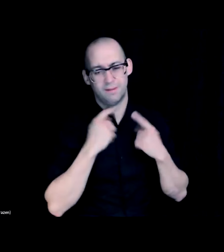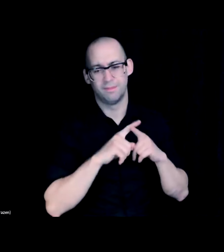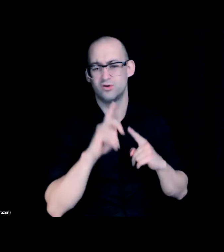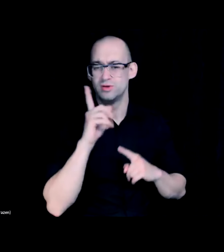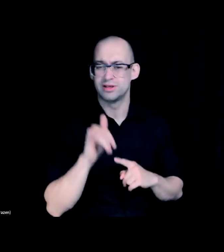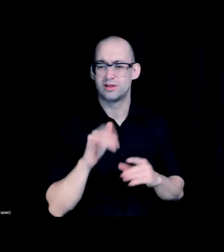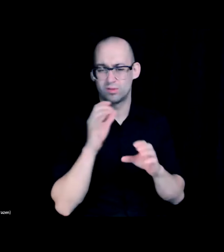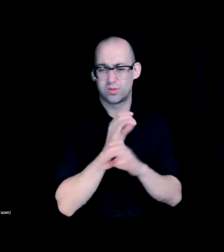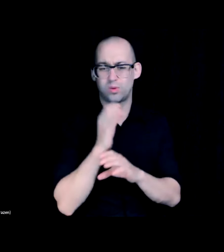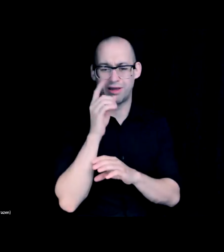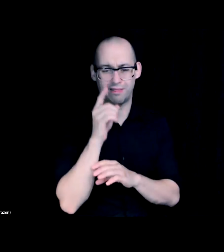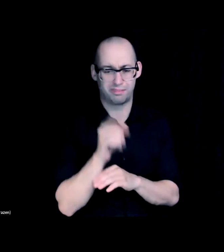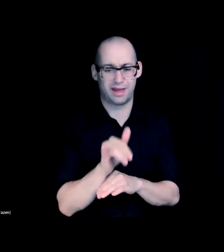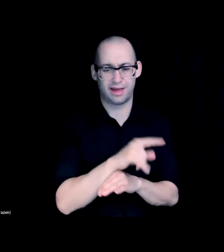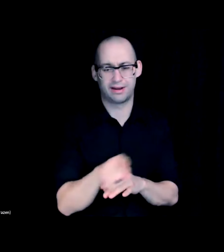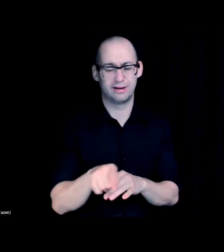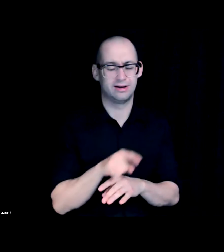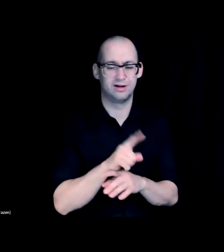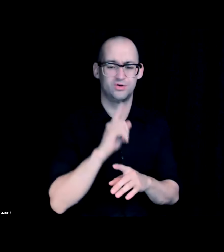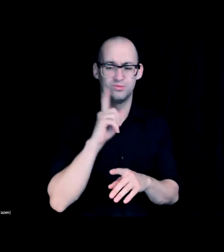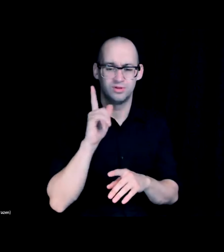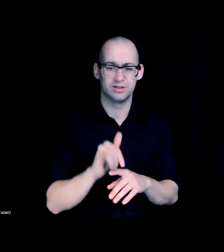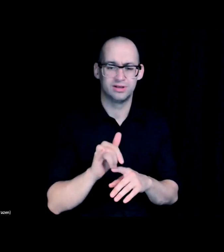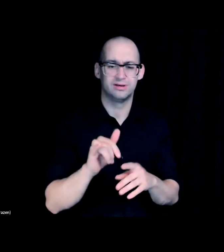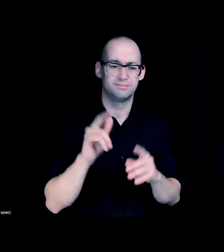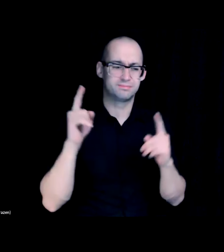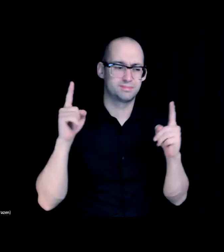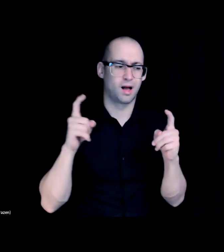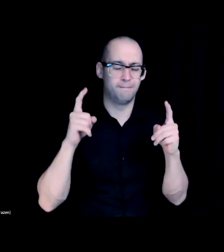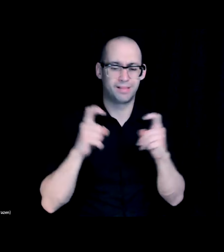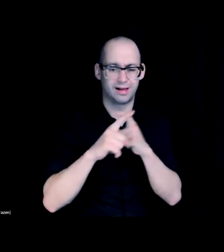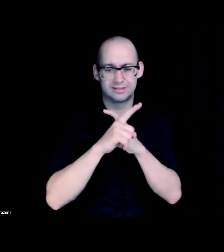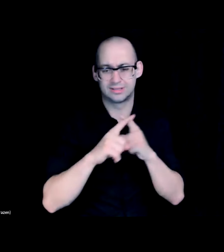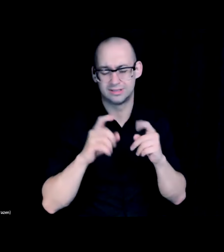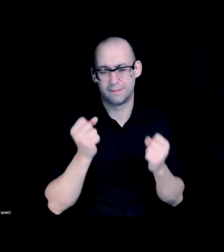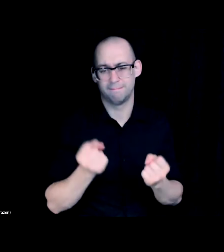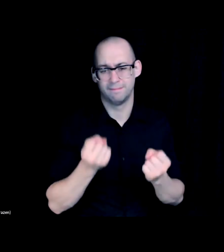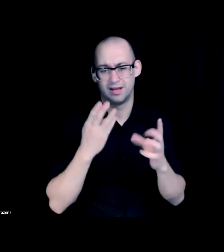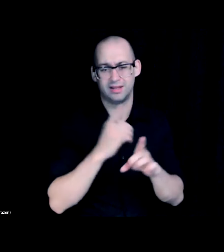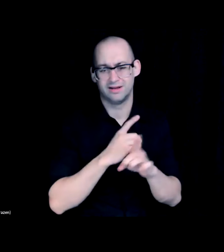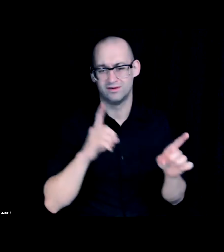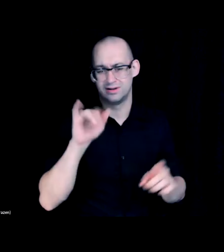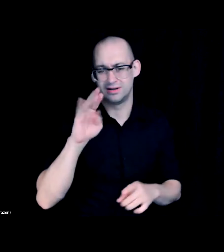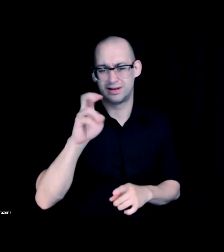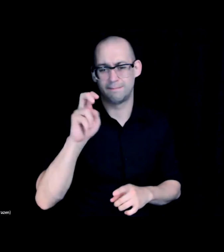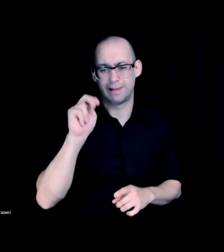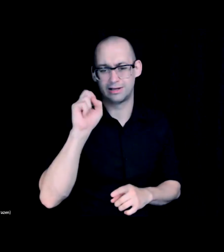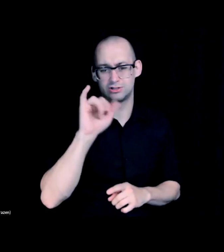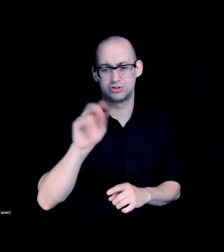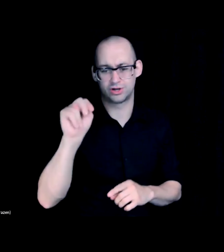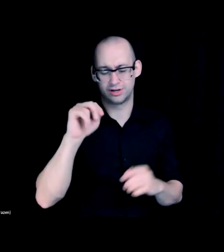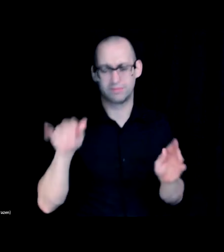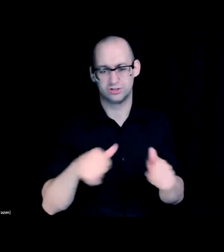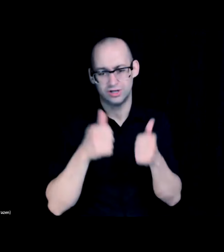at the very complex and multi-dimensional challenge of broadband adoption and digital literacy and